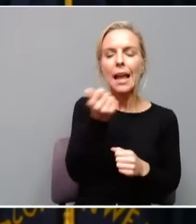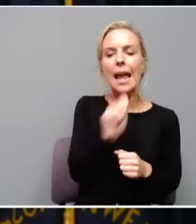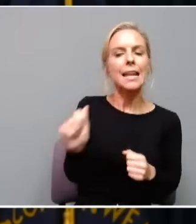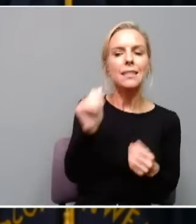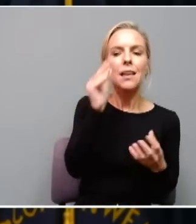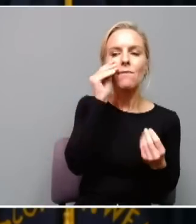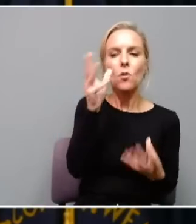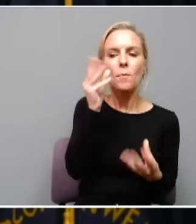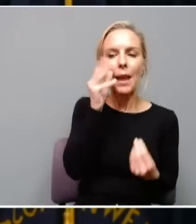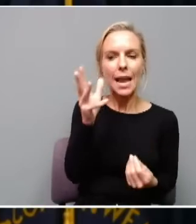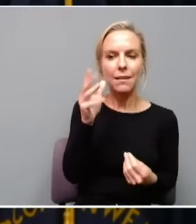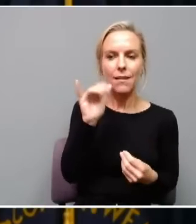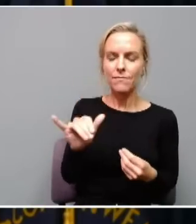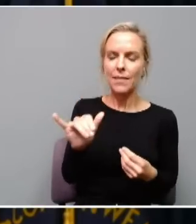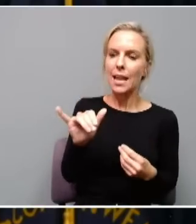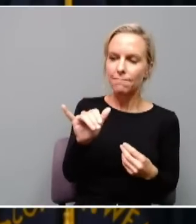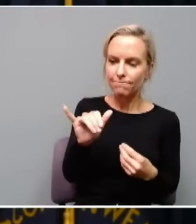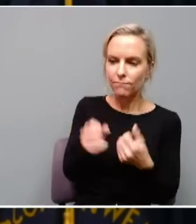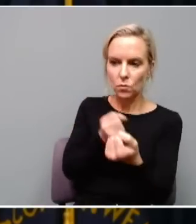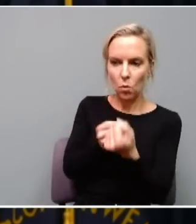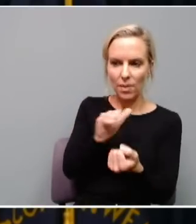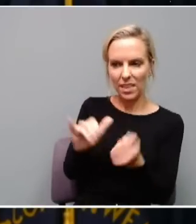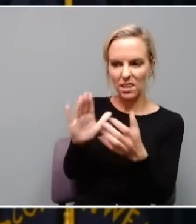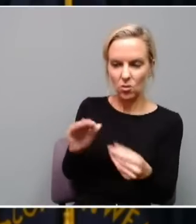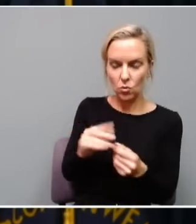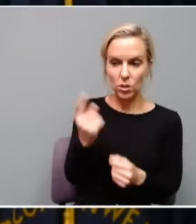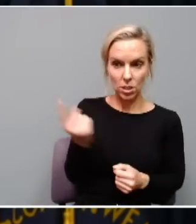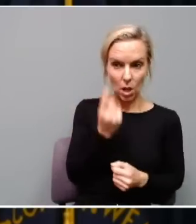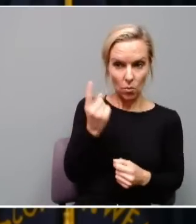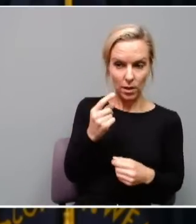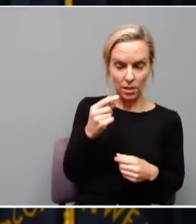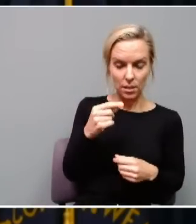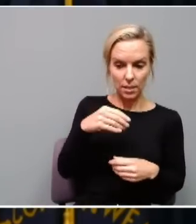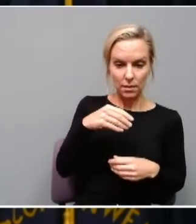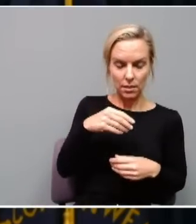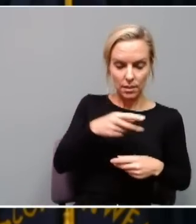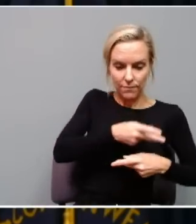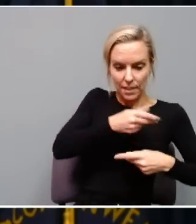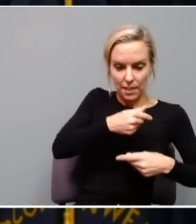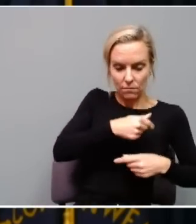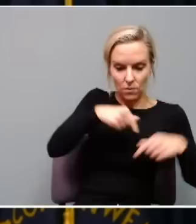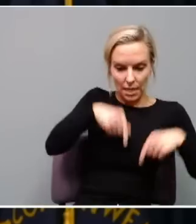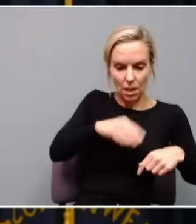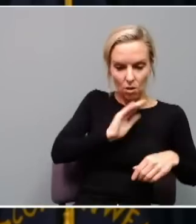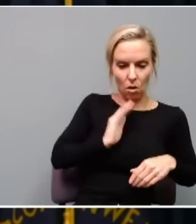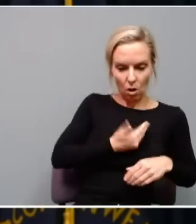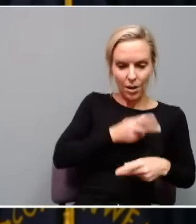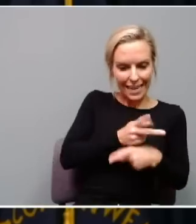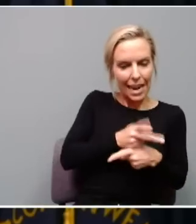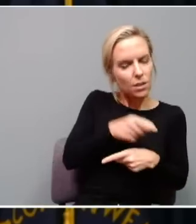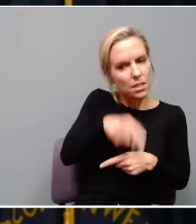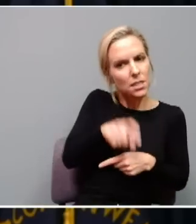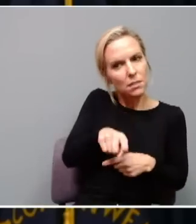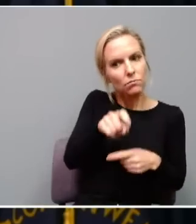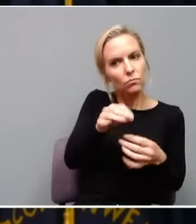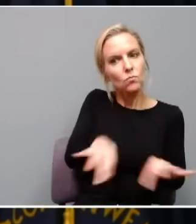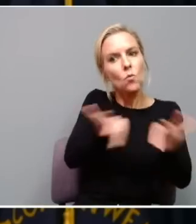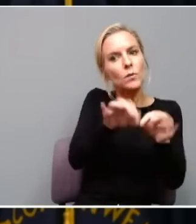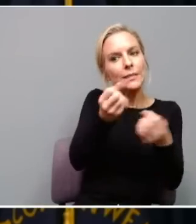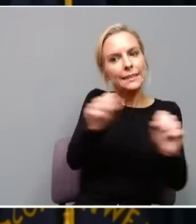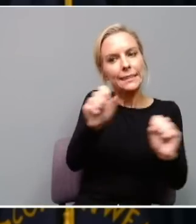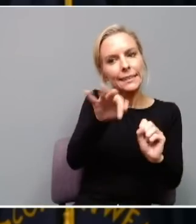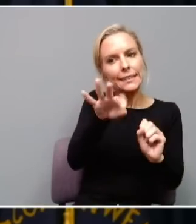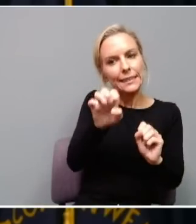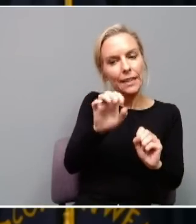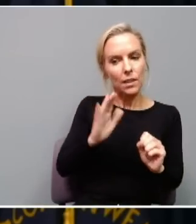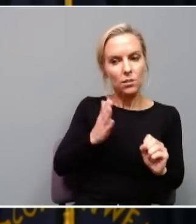that underlies it. When someone is in our care, they need to be safe, and that is our